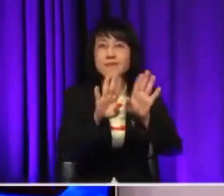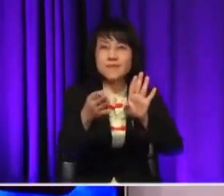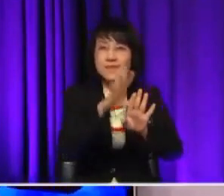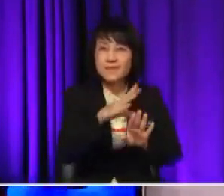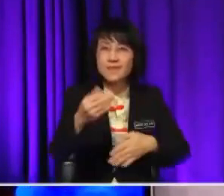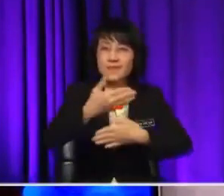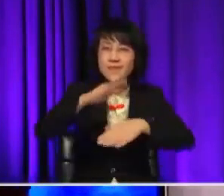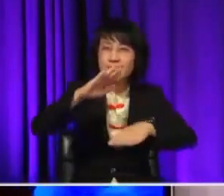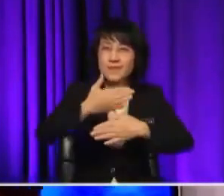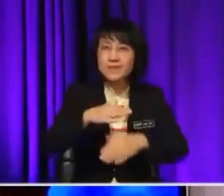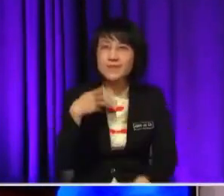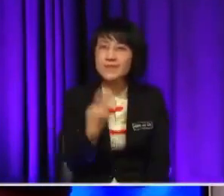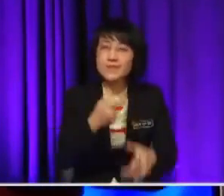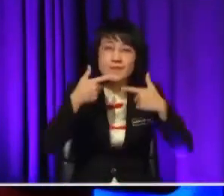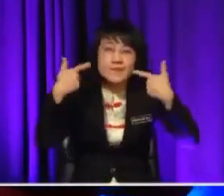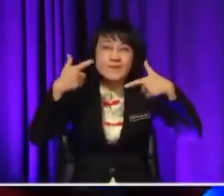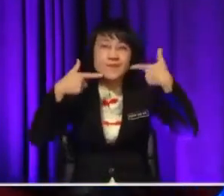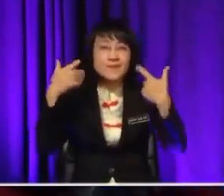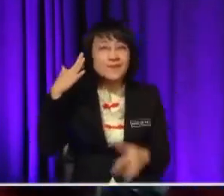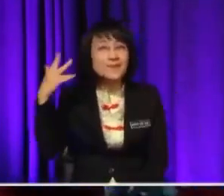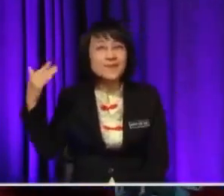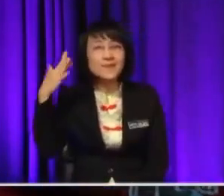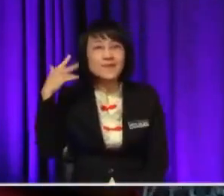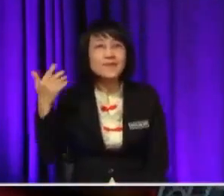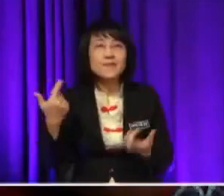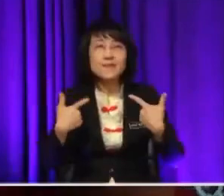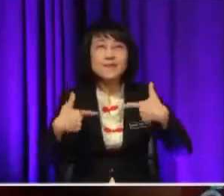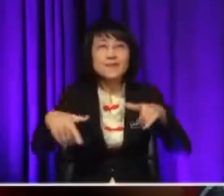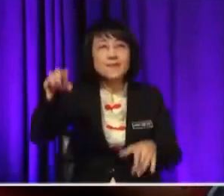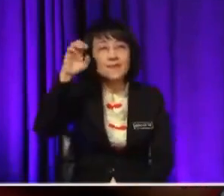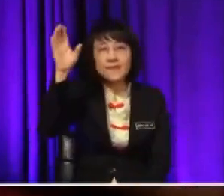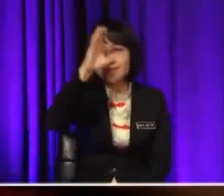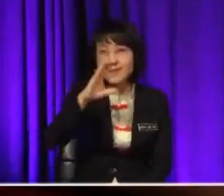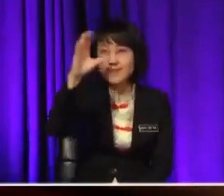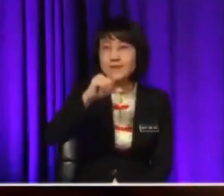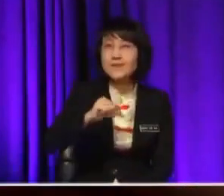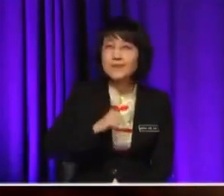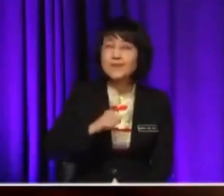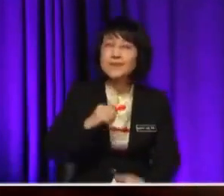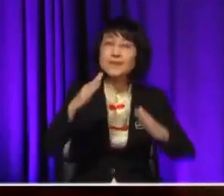his din. Let him seek his own home wherever it be.